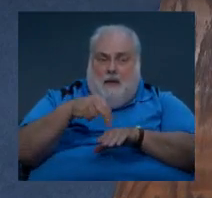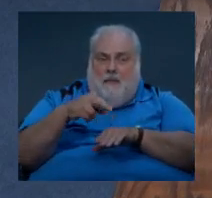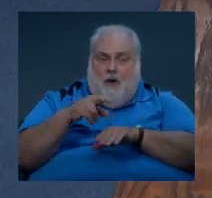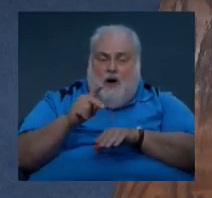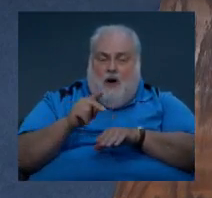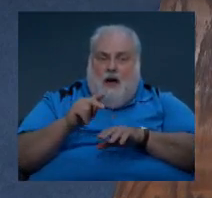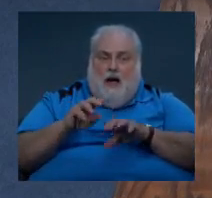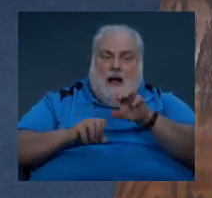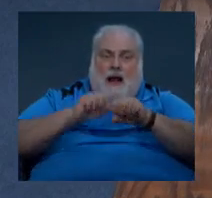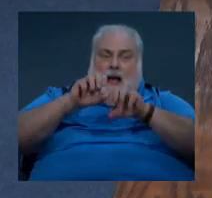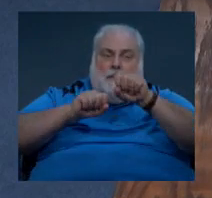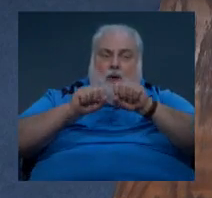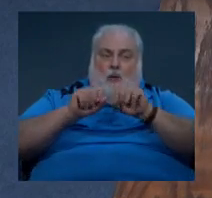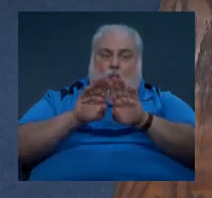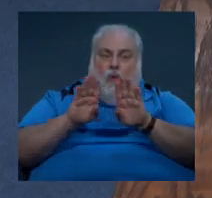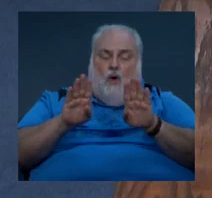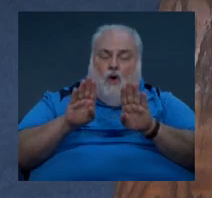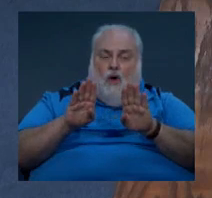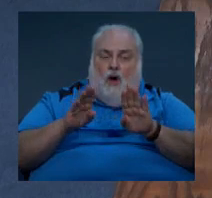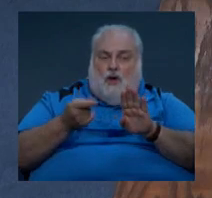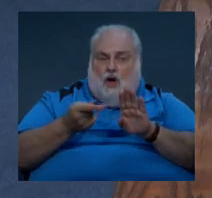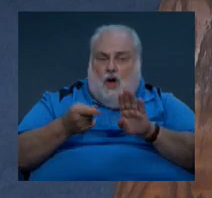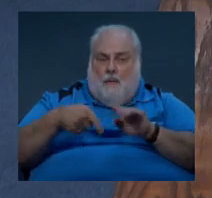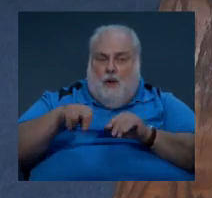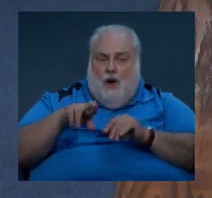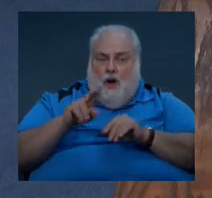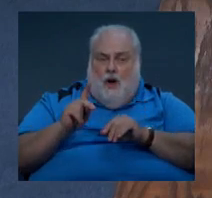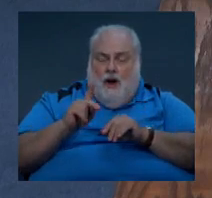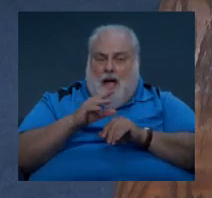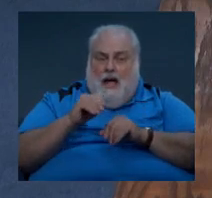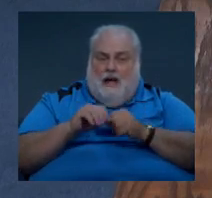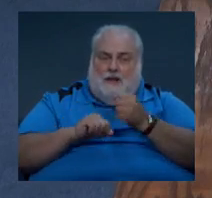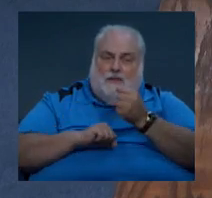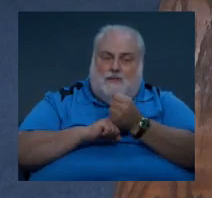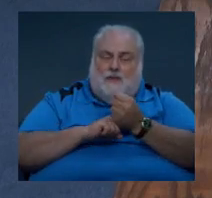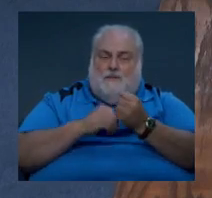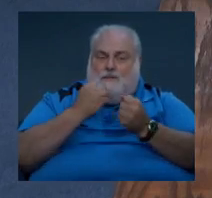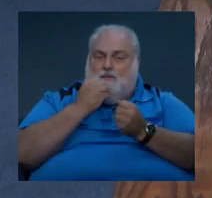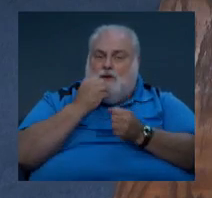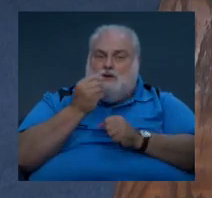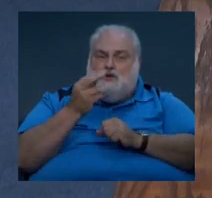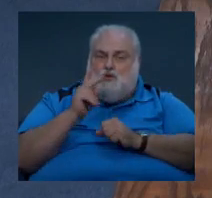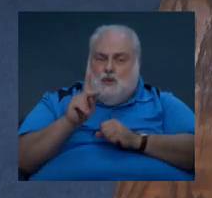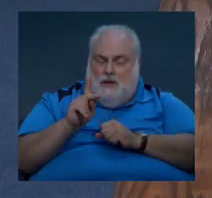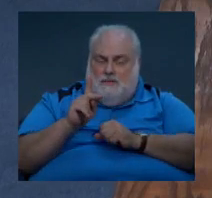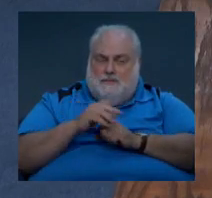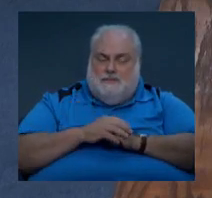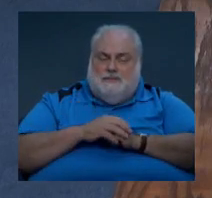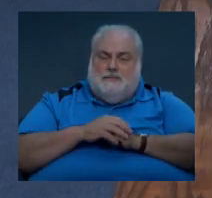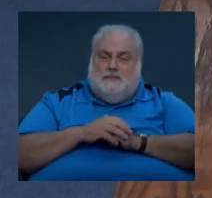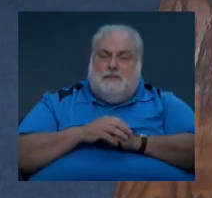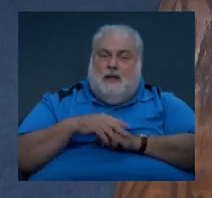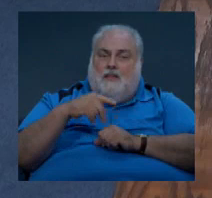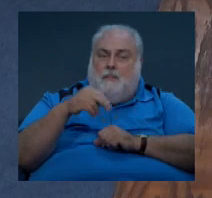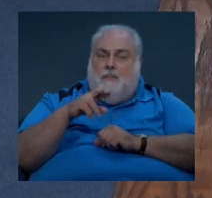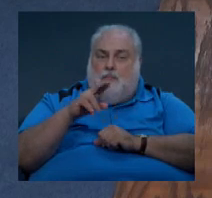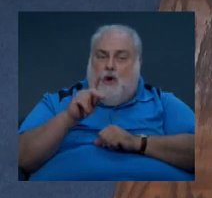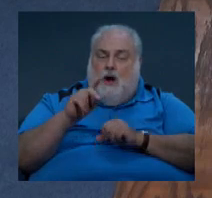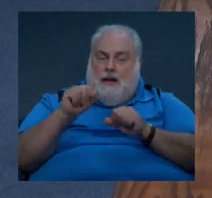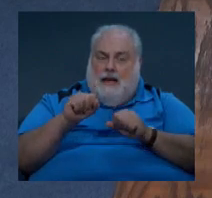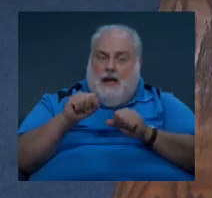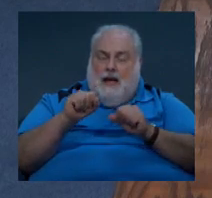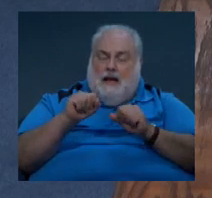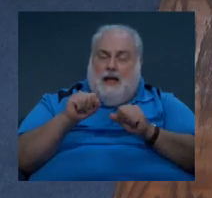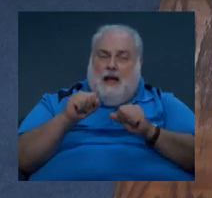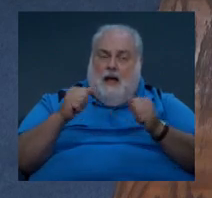dog park, and areas to support our growing food truck scene. The park can host larger